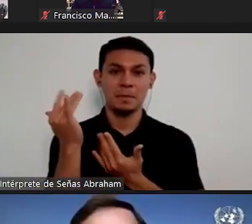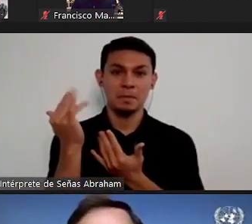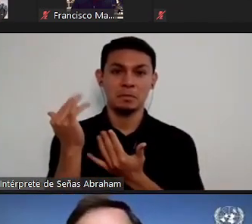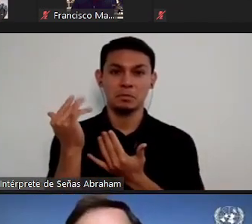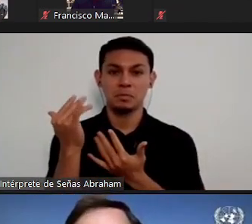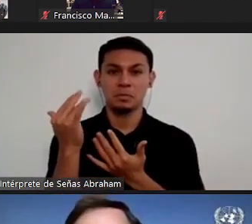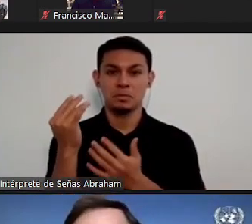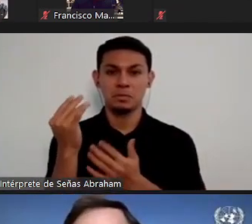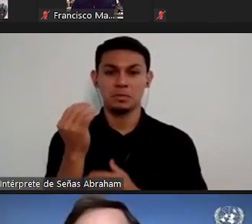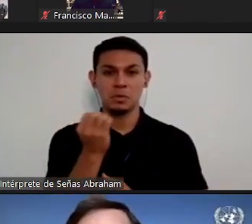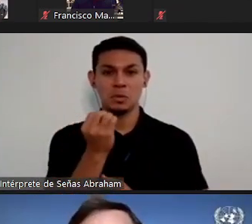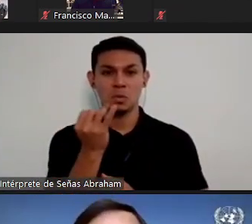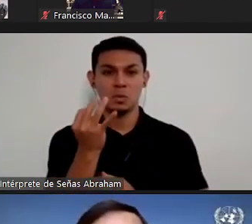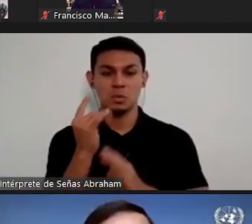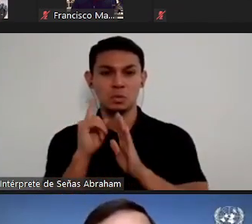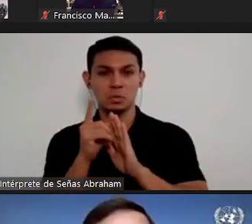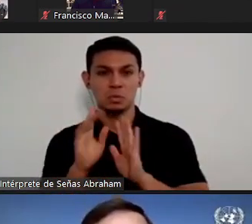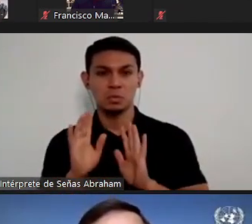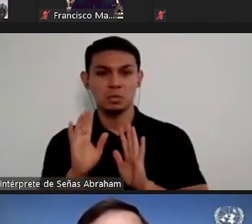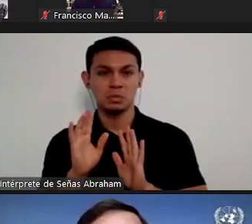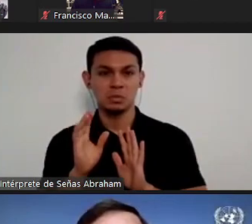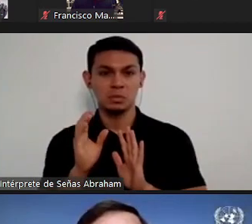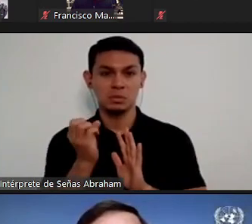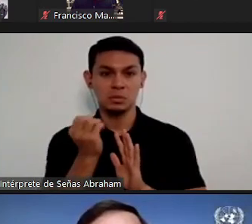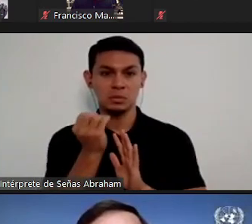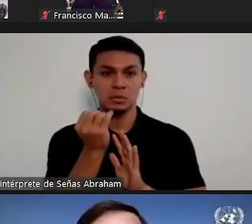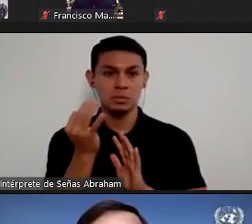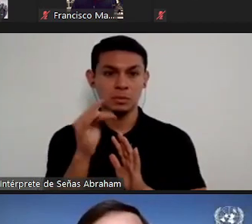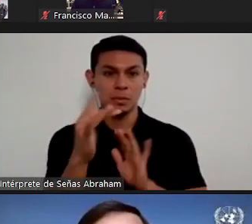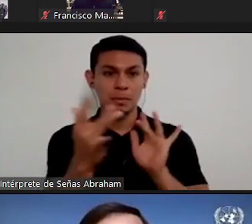we are waiting a few minutes